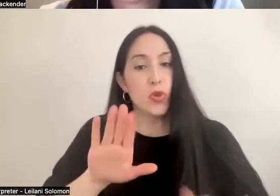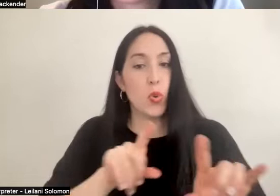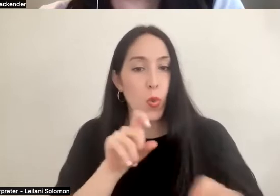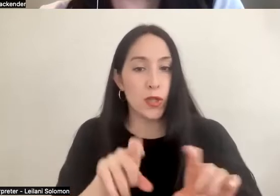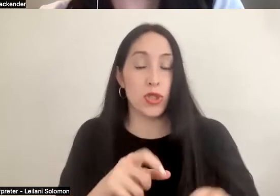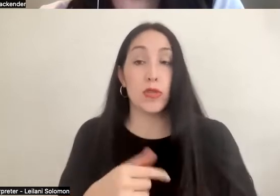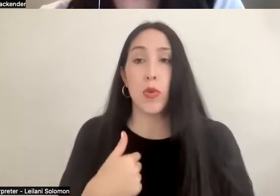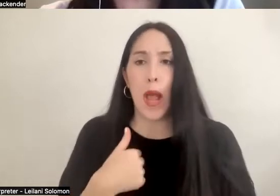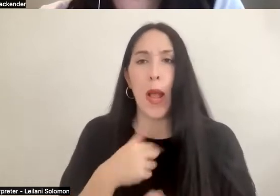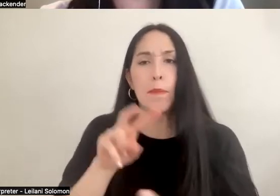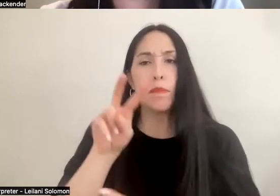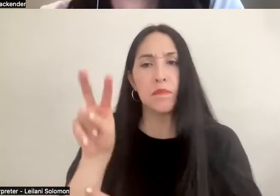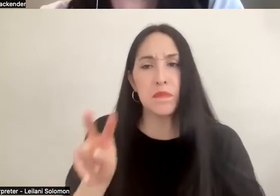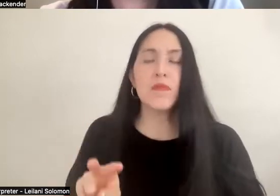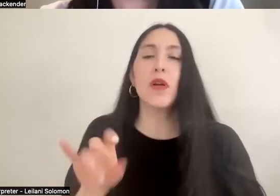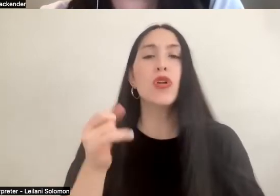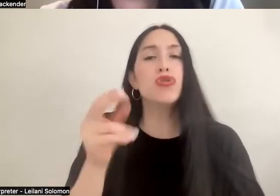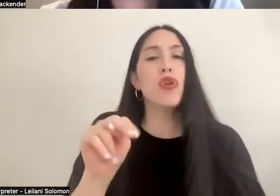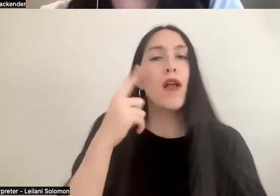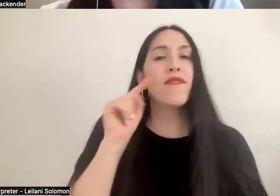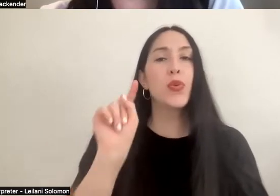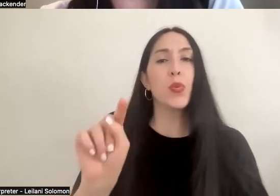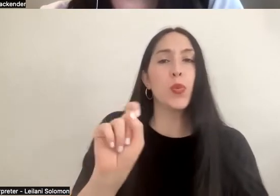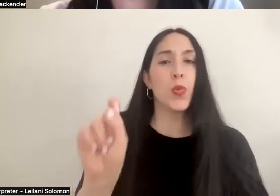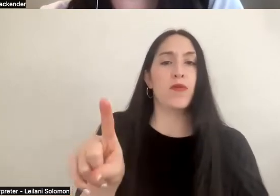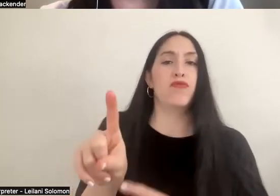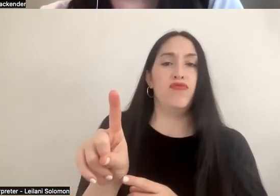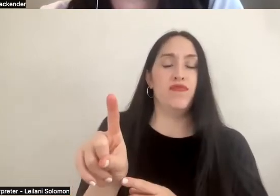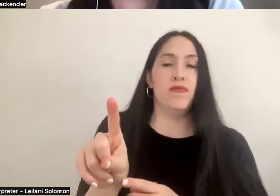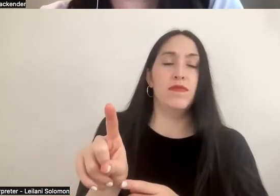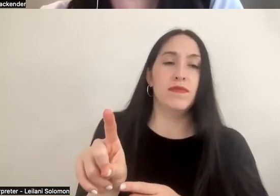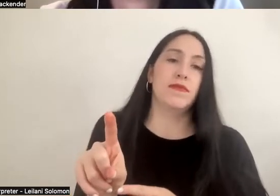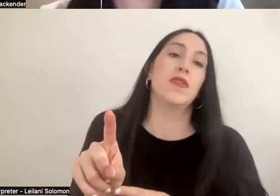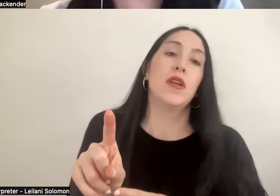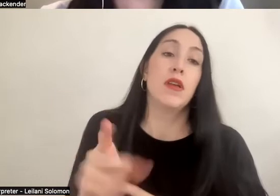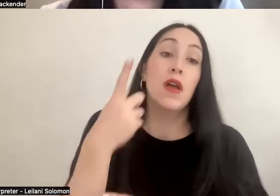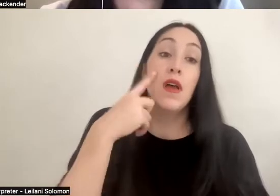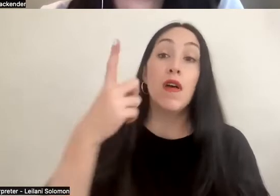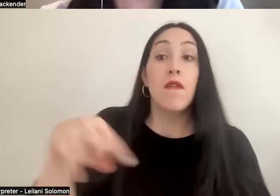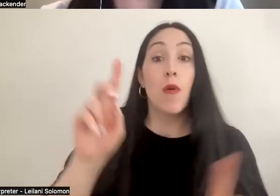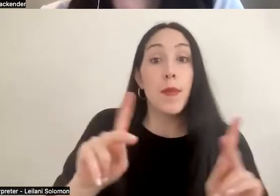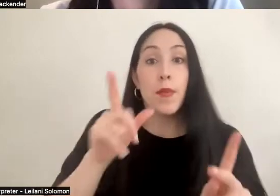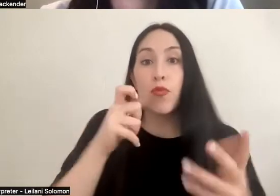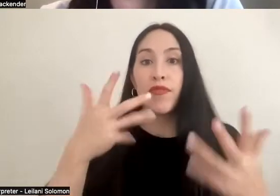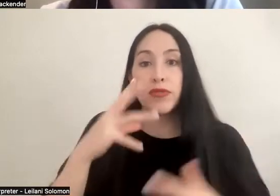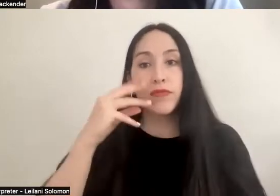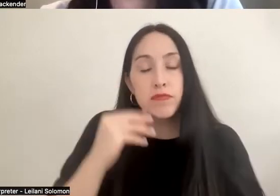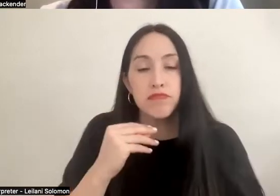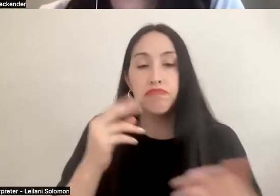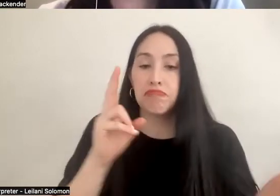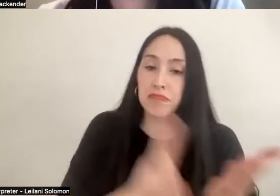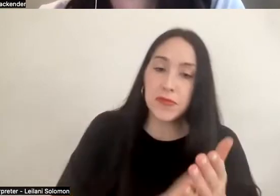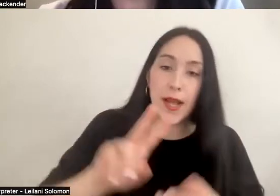screen, John, this one's for you. For those that have gone through the enrollment process or currently have an